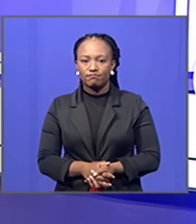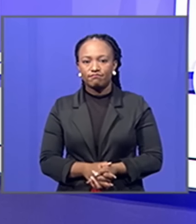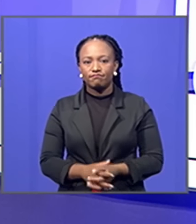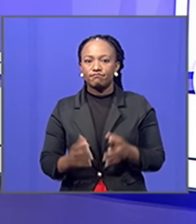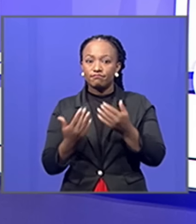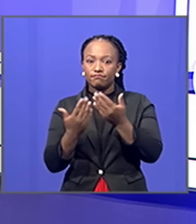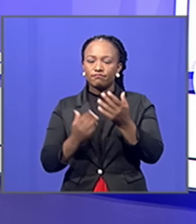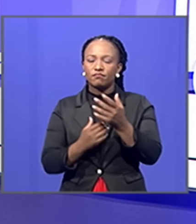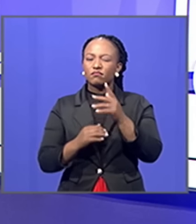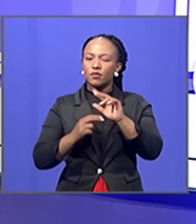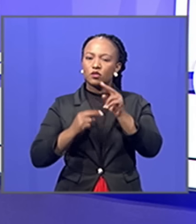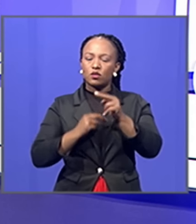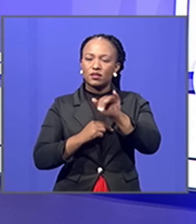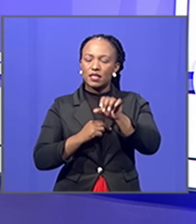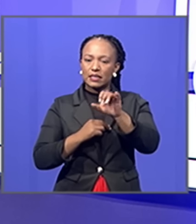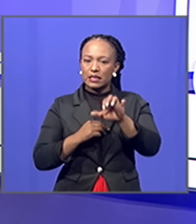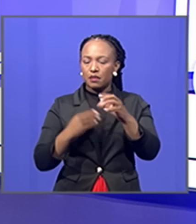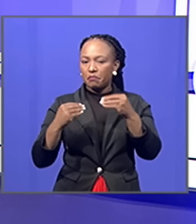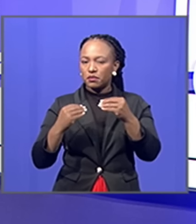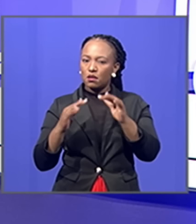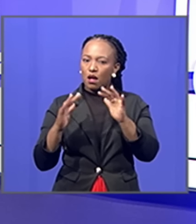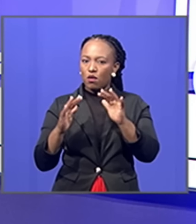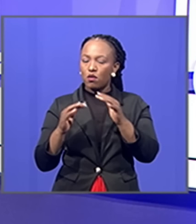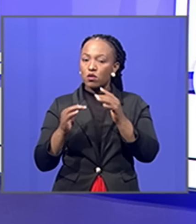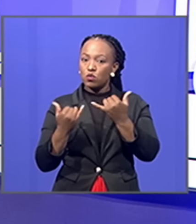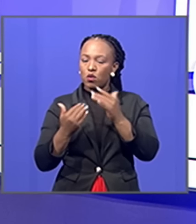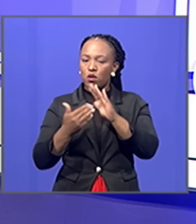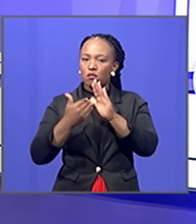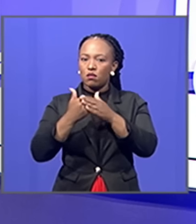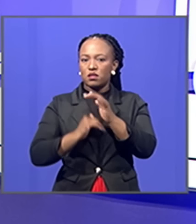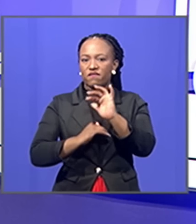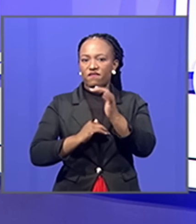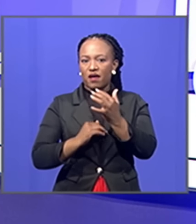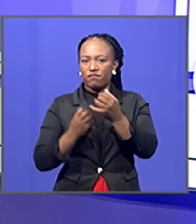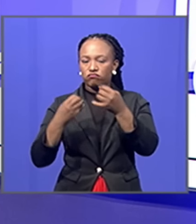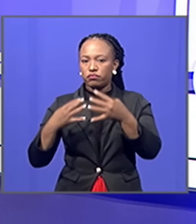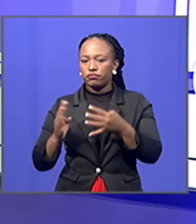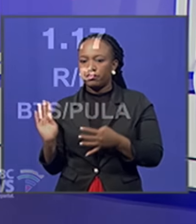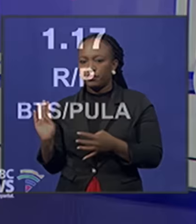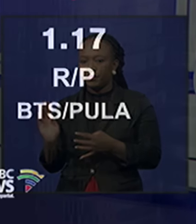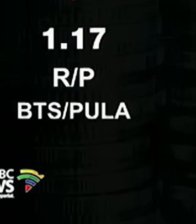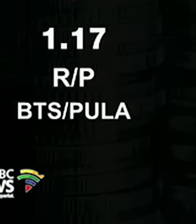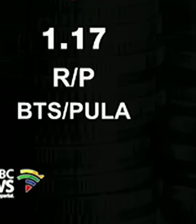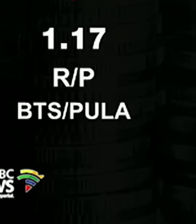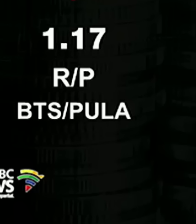Bjale a re boneng ka boripana gore mebaraka e be ye mebjang ge jesi tswalela pijana ka iri ya bohlano.